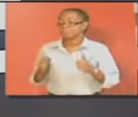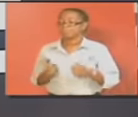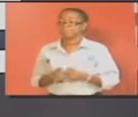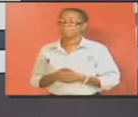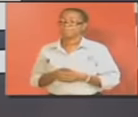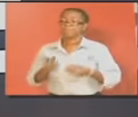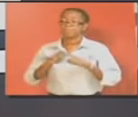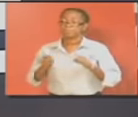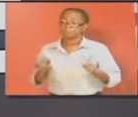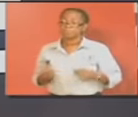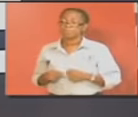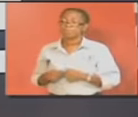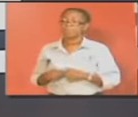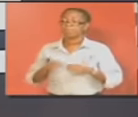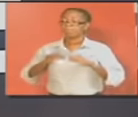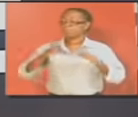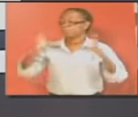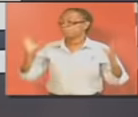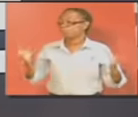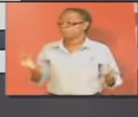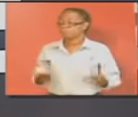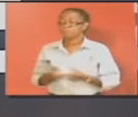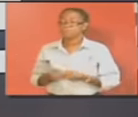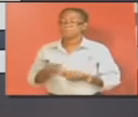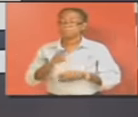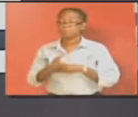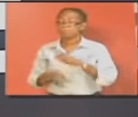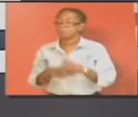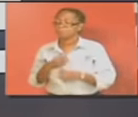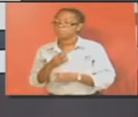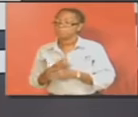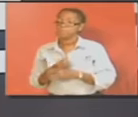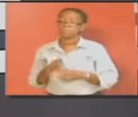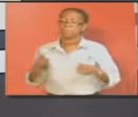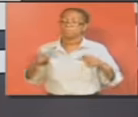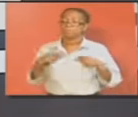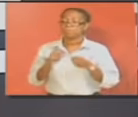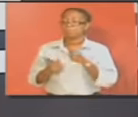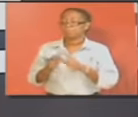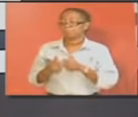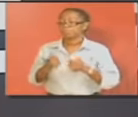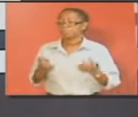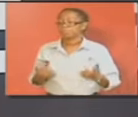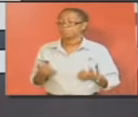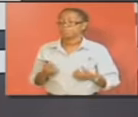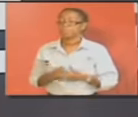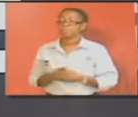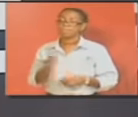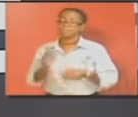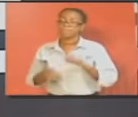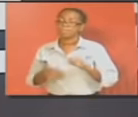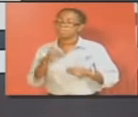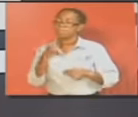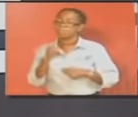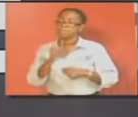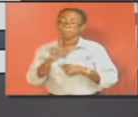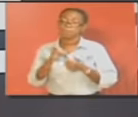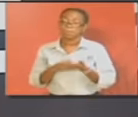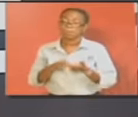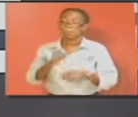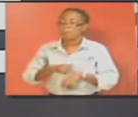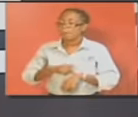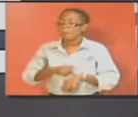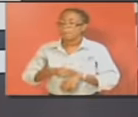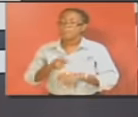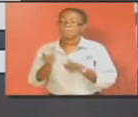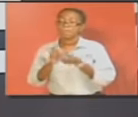the world at the moment, it's hard to put a timeline. We would hope that vaccines will take away the problem, but we don't